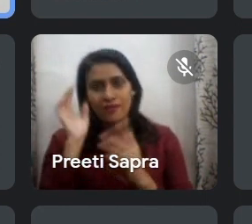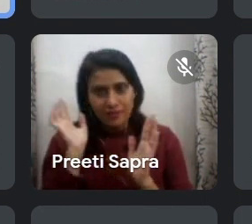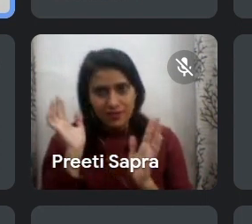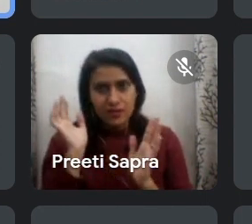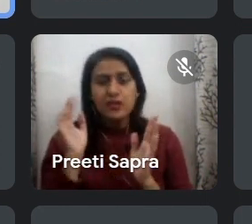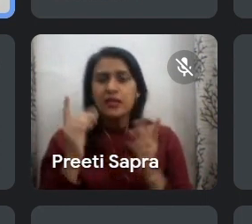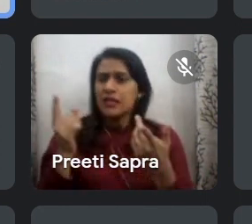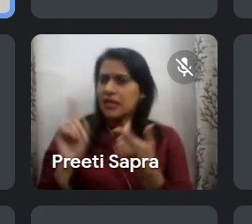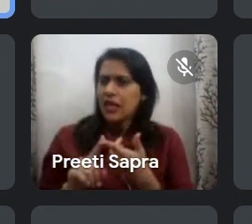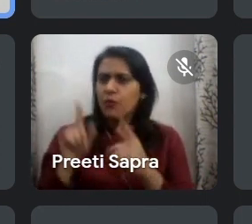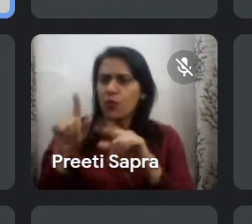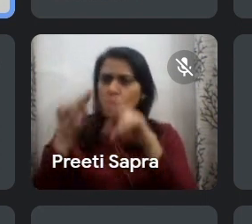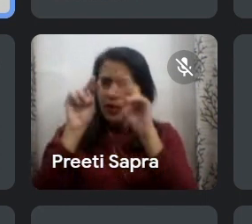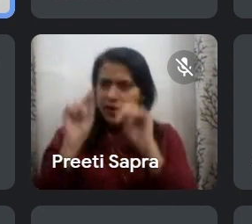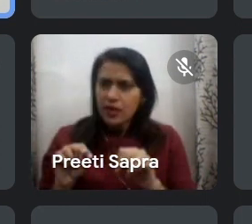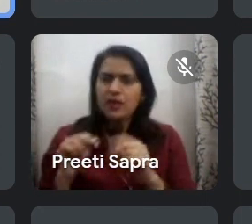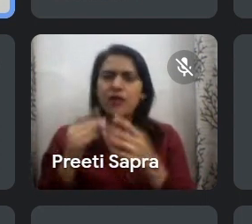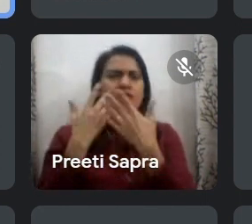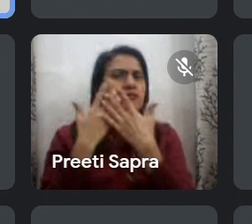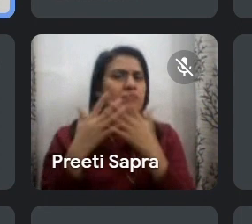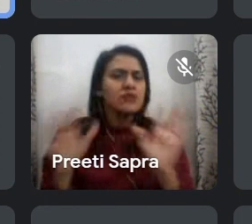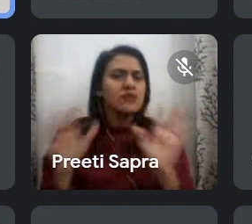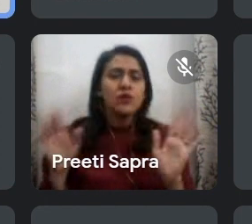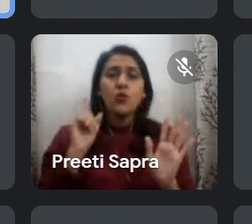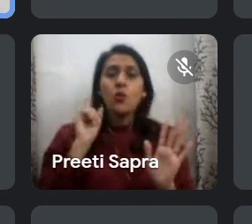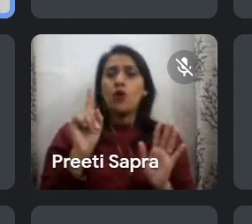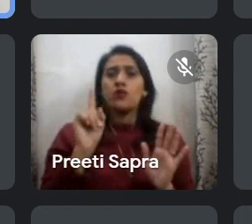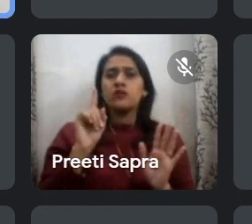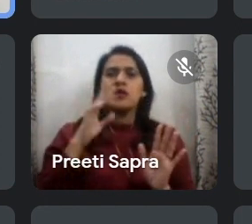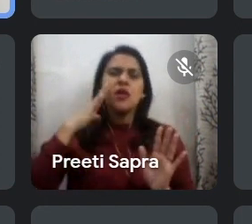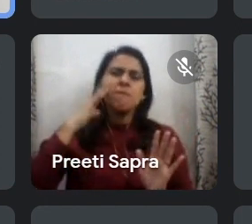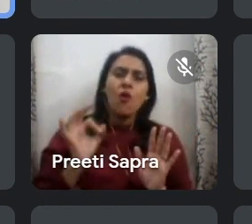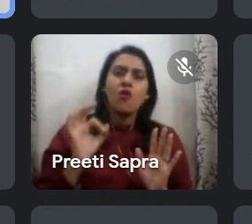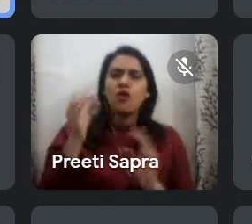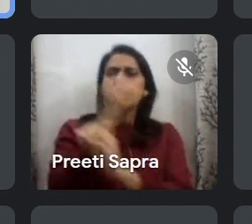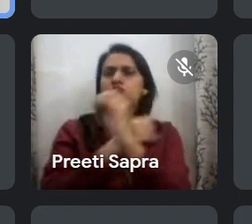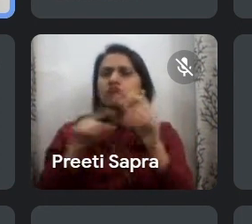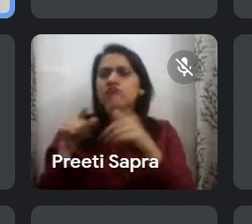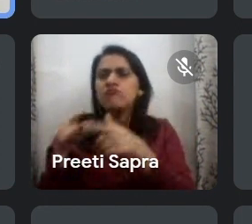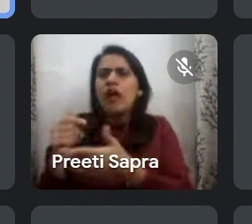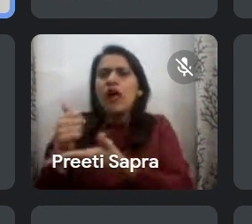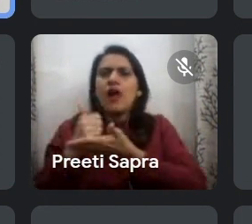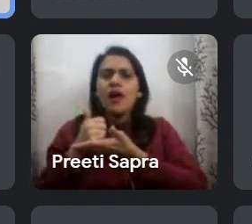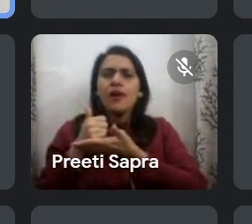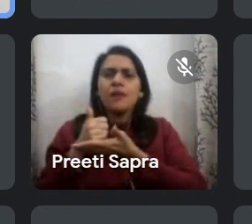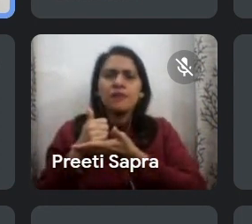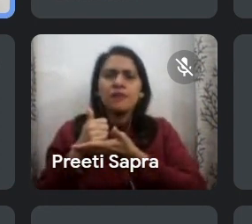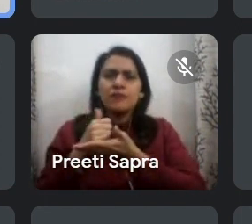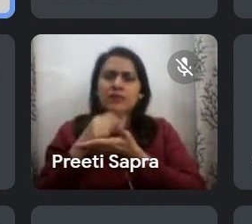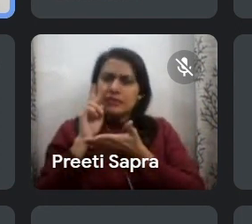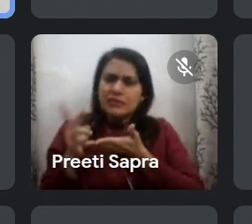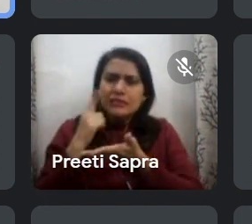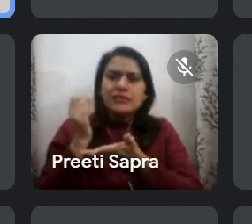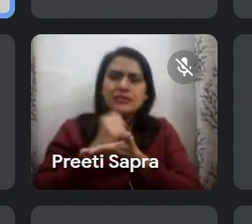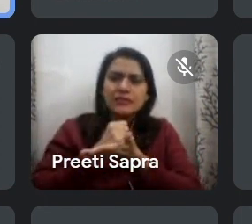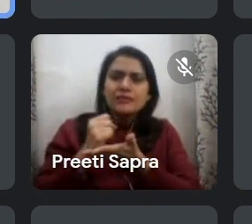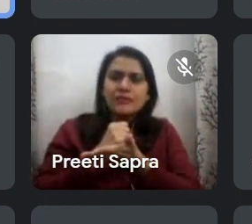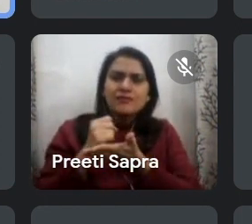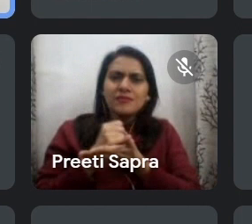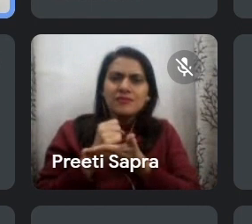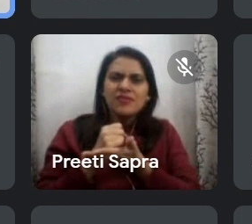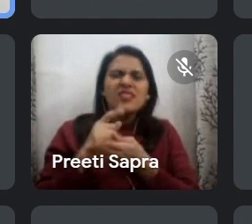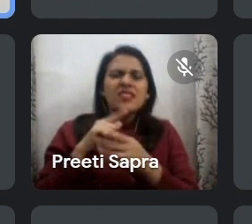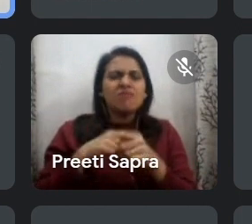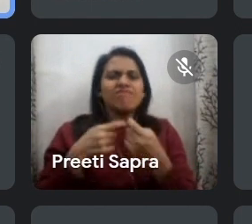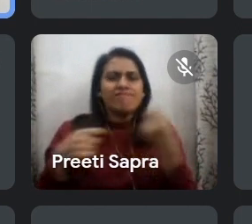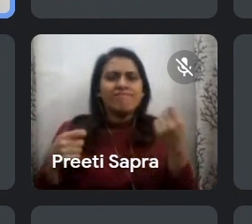circumstance, pick up one core trait that is hard for you. Google, figure out a solution and practice. Take time with it. It's not